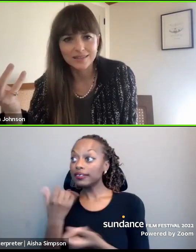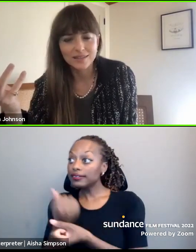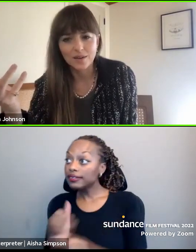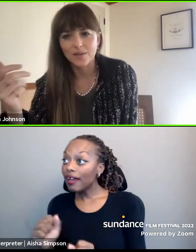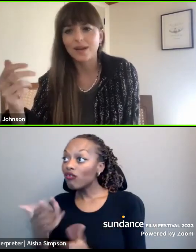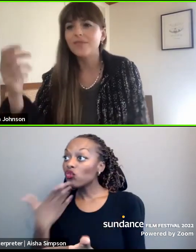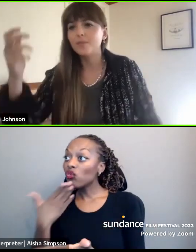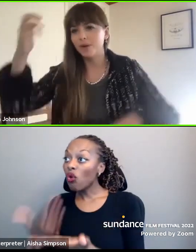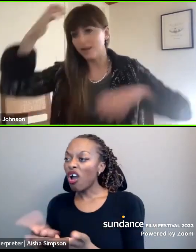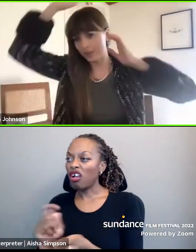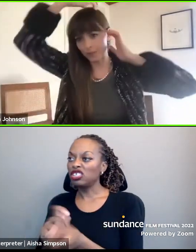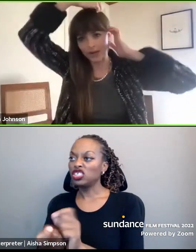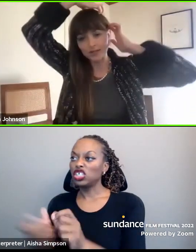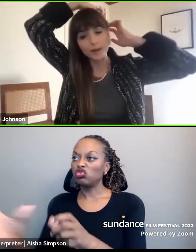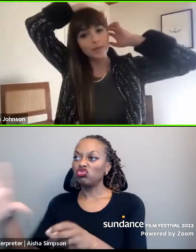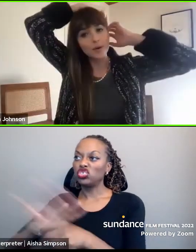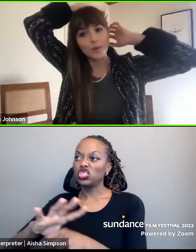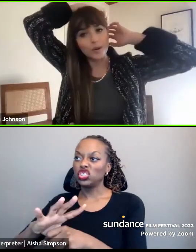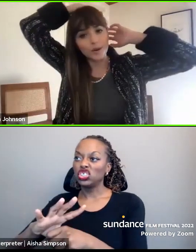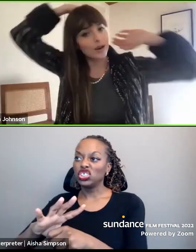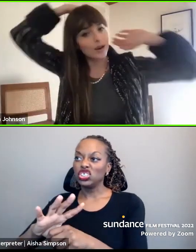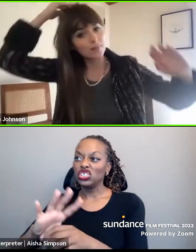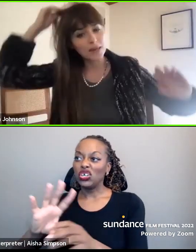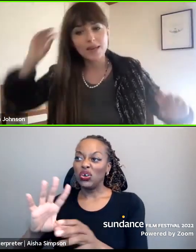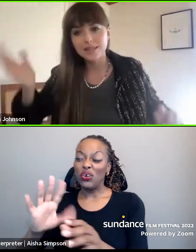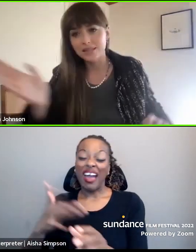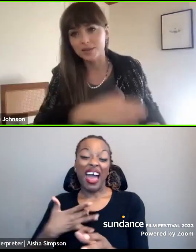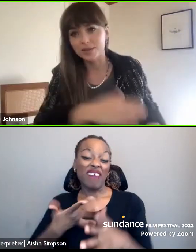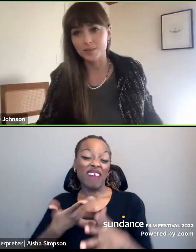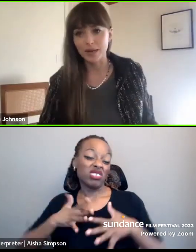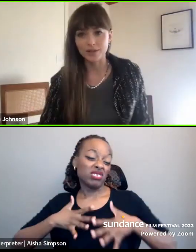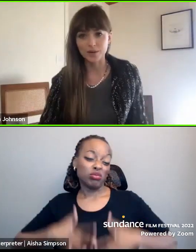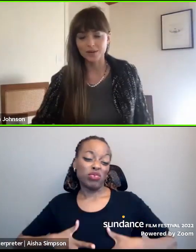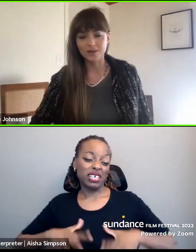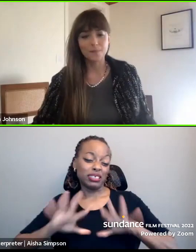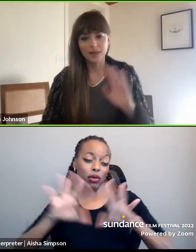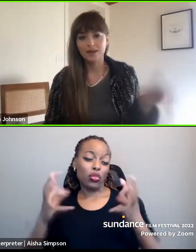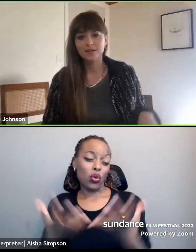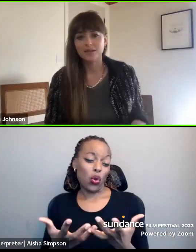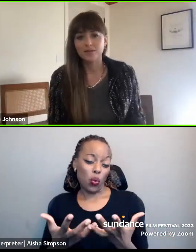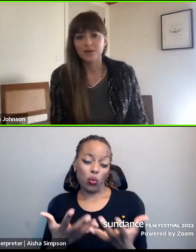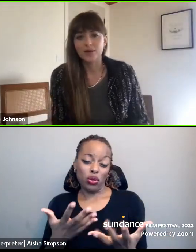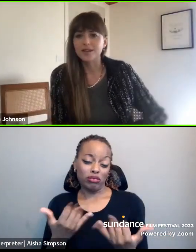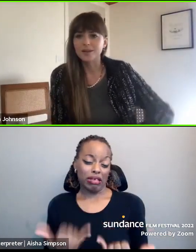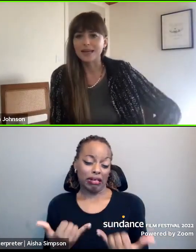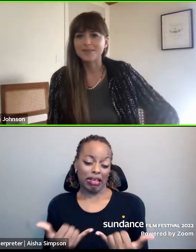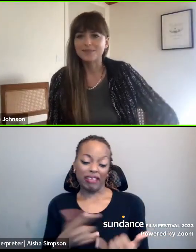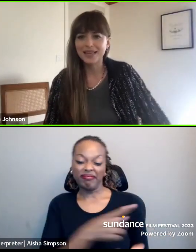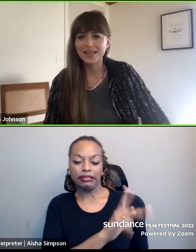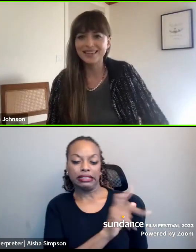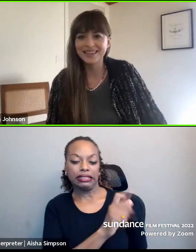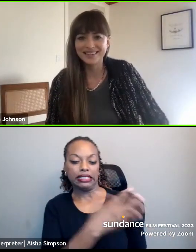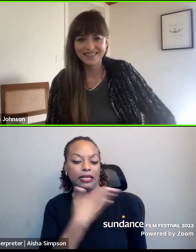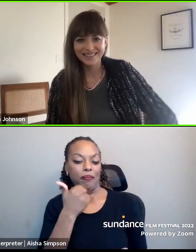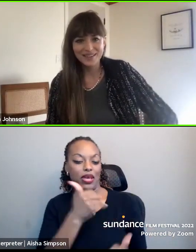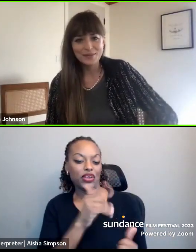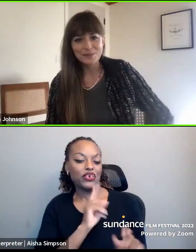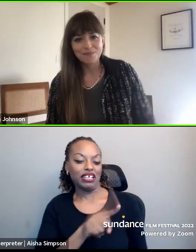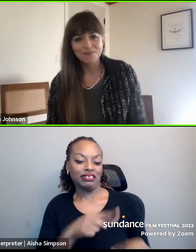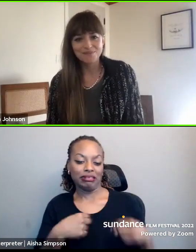shit. So I feel pretty depressed about the whole world right now. Kiki's answer was better. Don't focus on me.